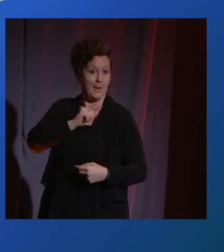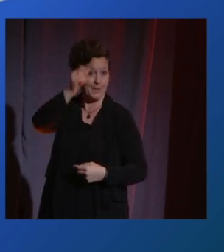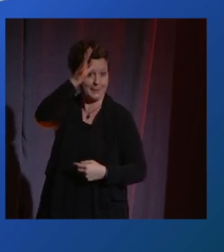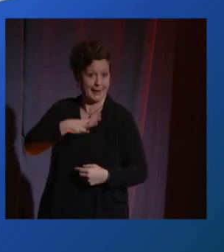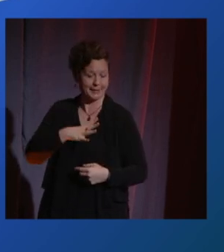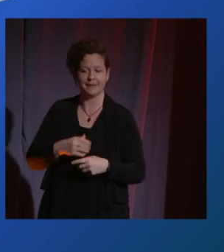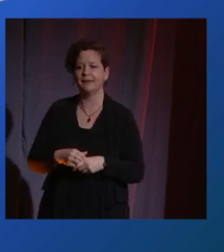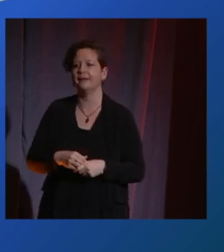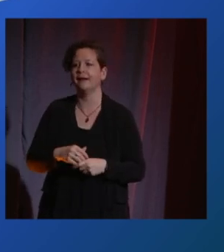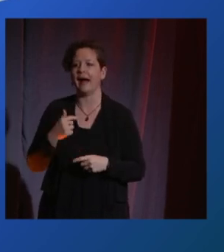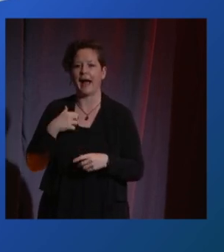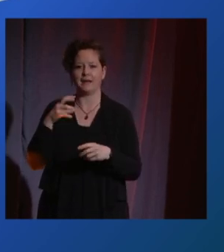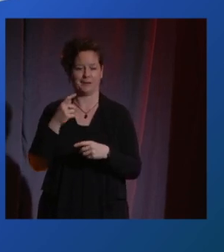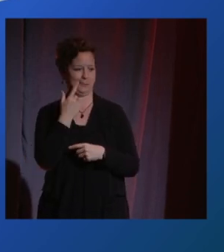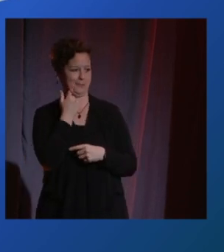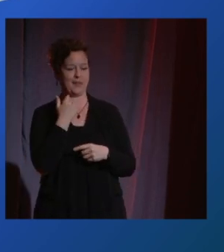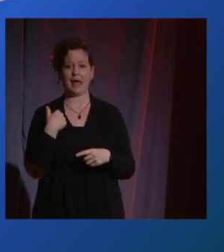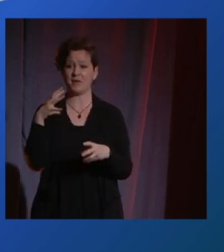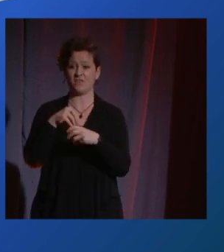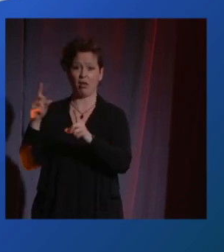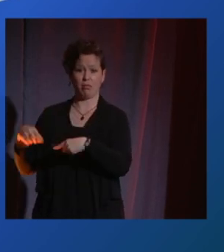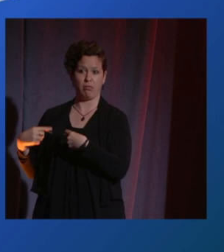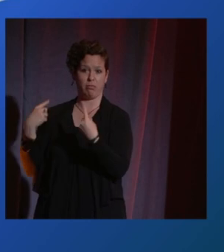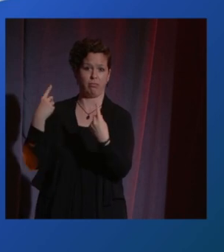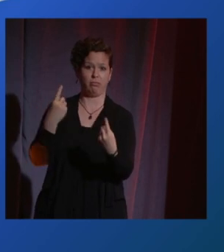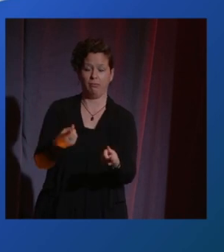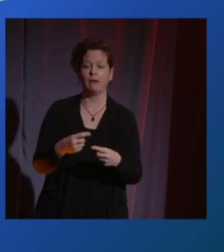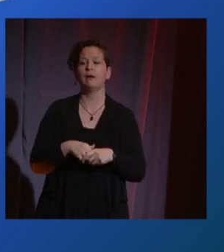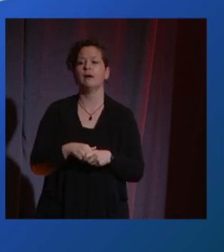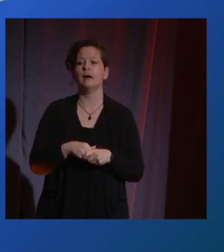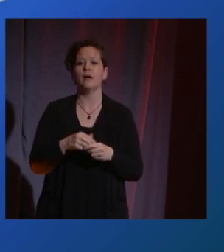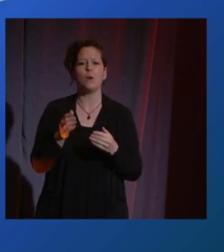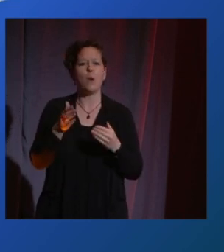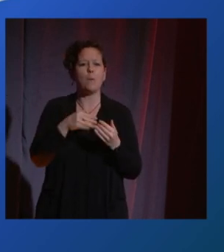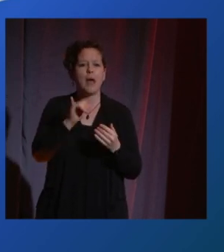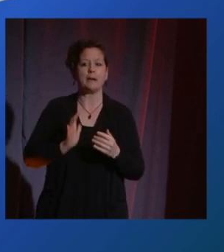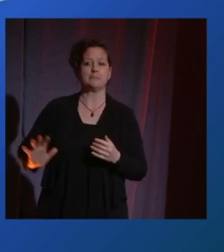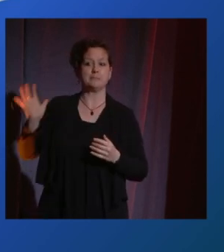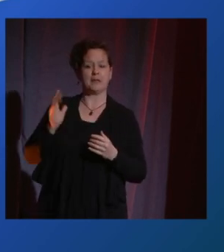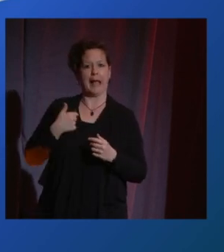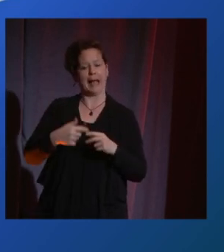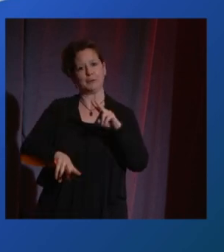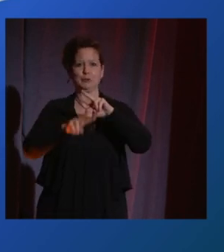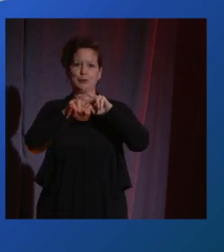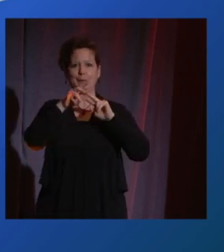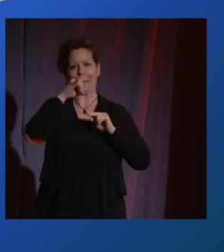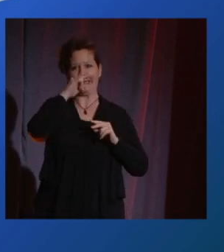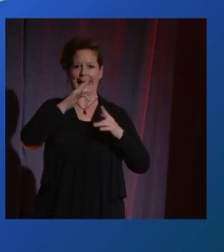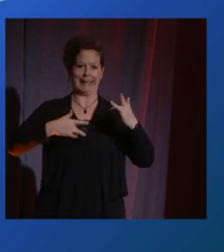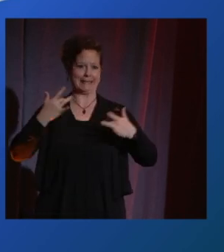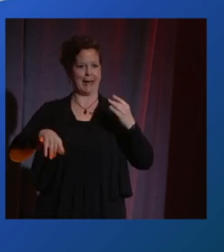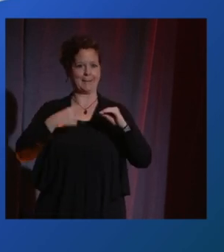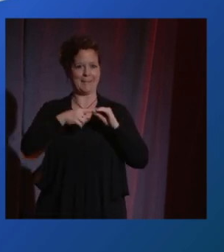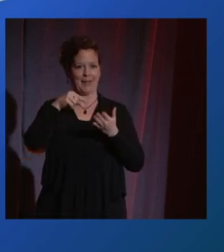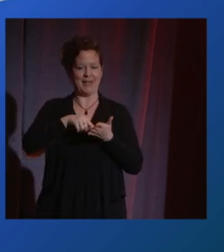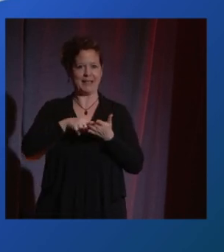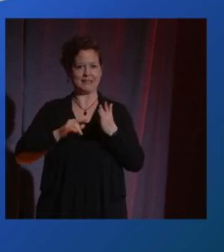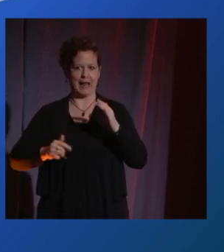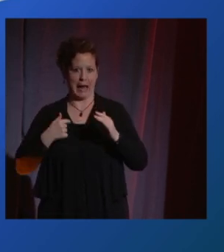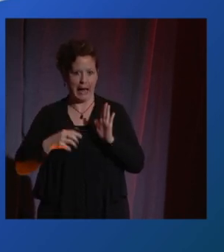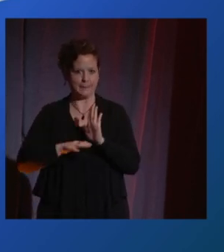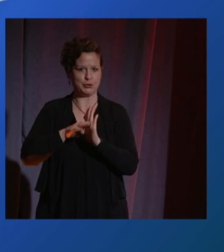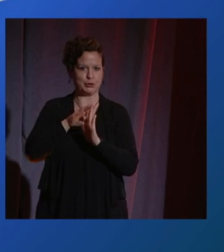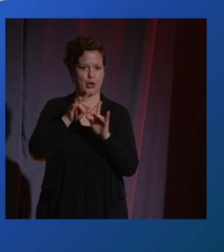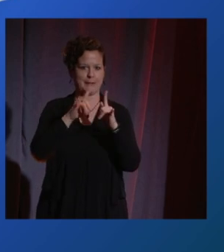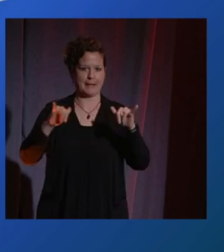it's like from a stupid kid getting excited to watching this Evolution it's it's thrilling actually and